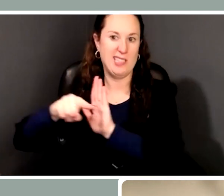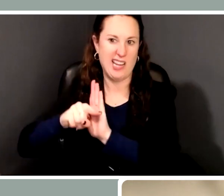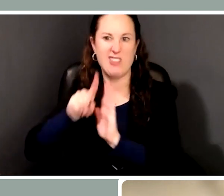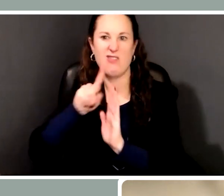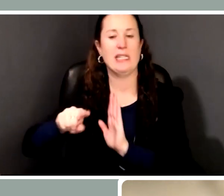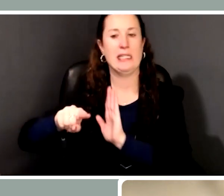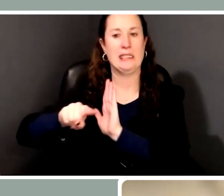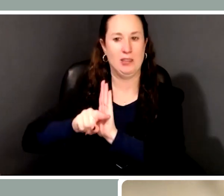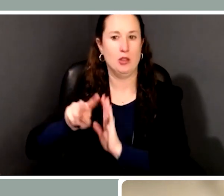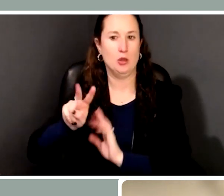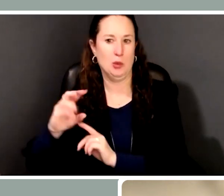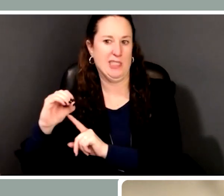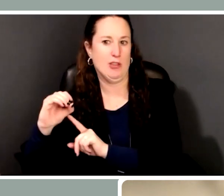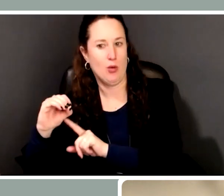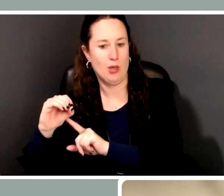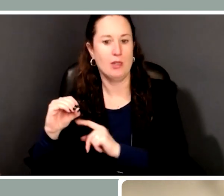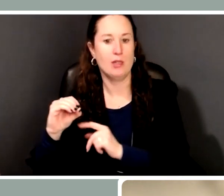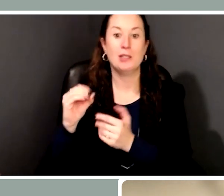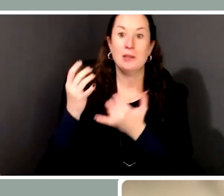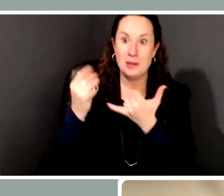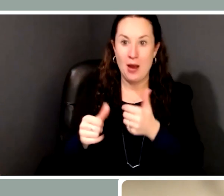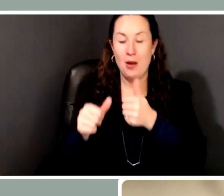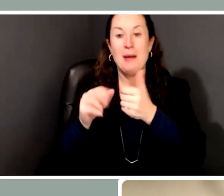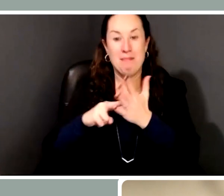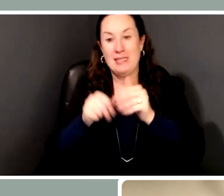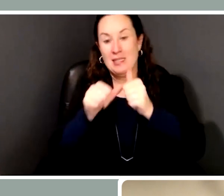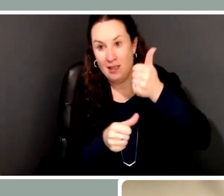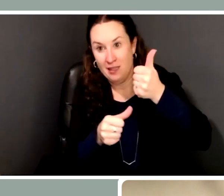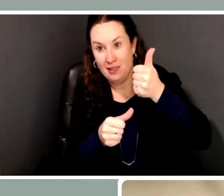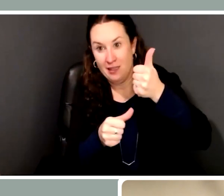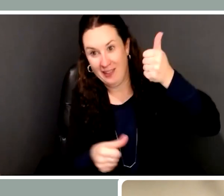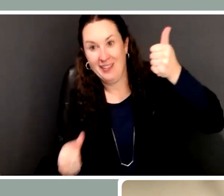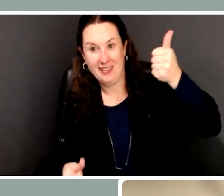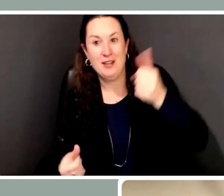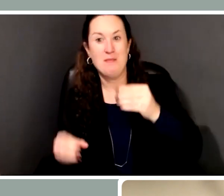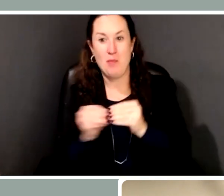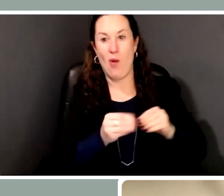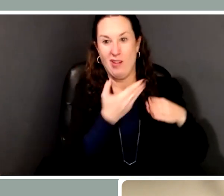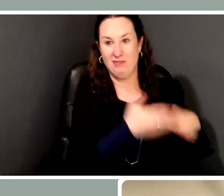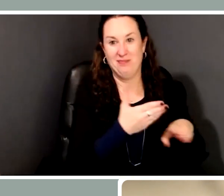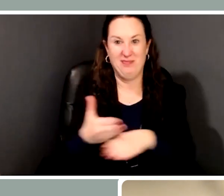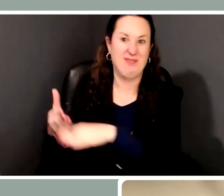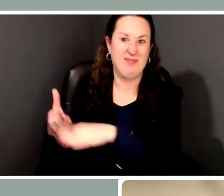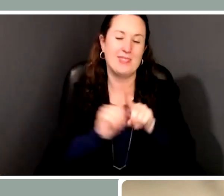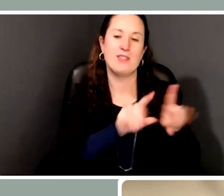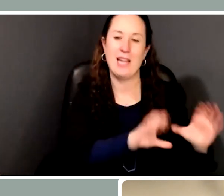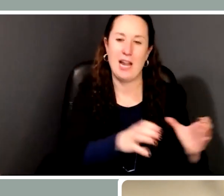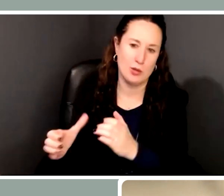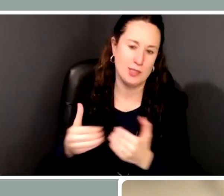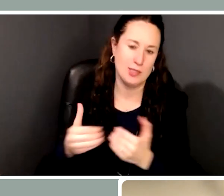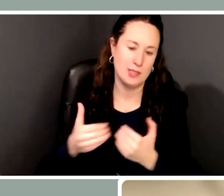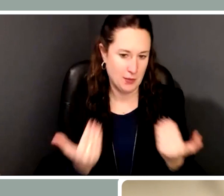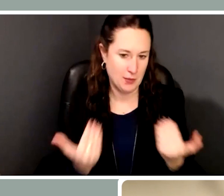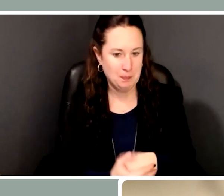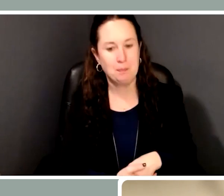So we've gotten two more classes, and we've broken, those groups into those different categories. And for